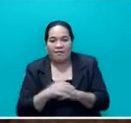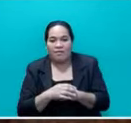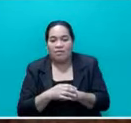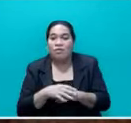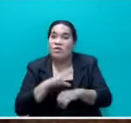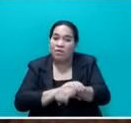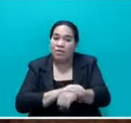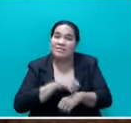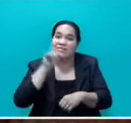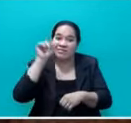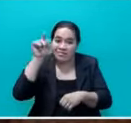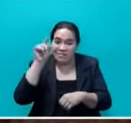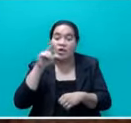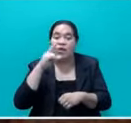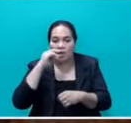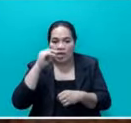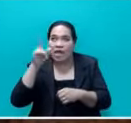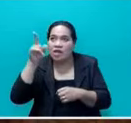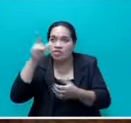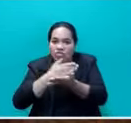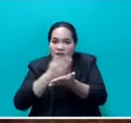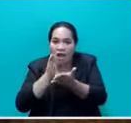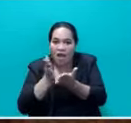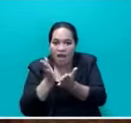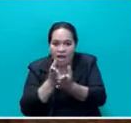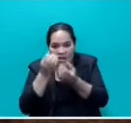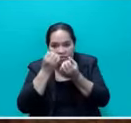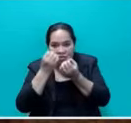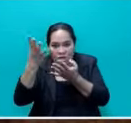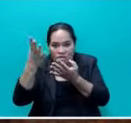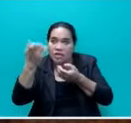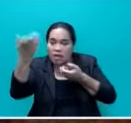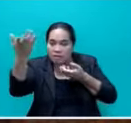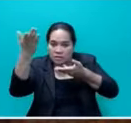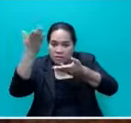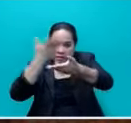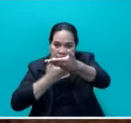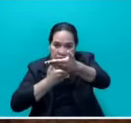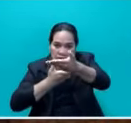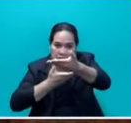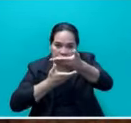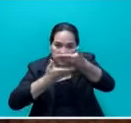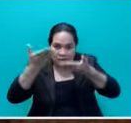we have, then we'll be able to get their data too. That's the only way we will know.